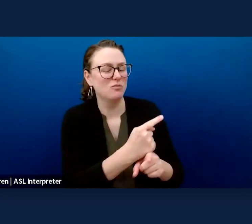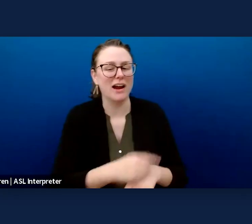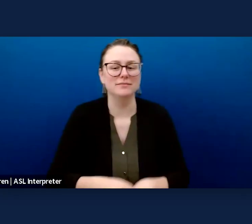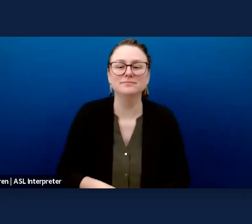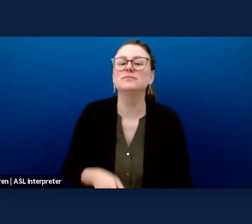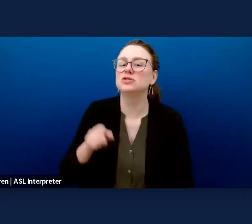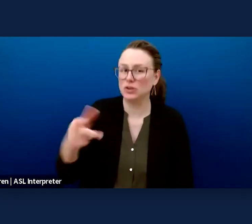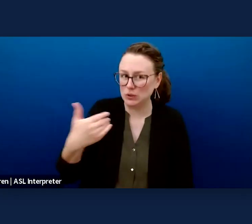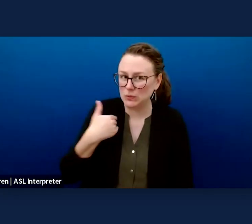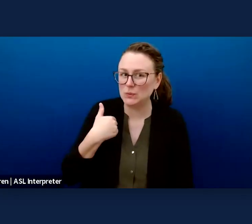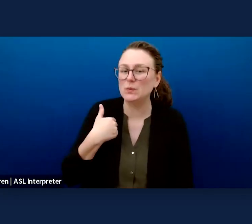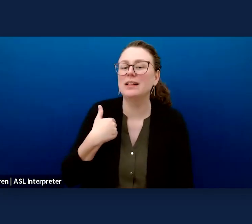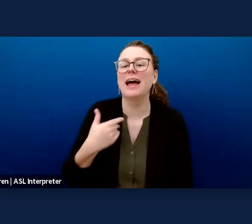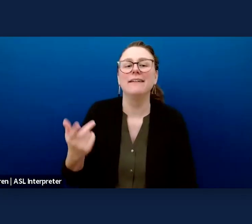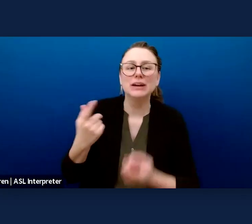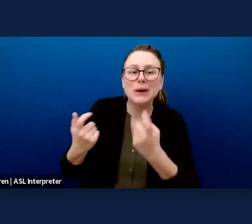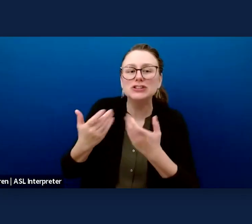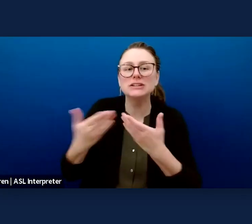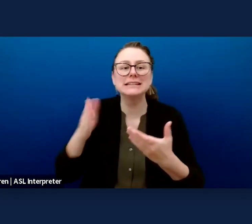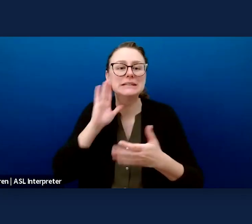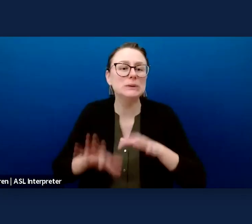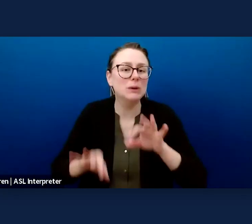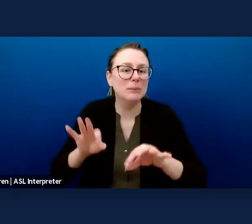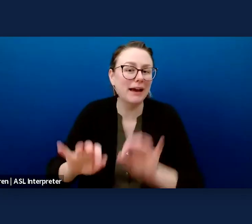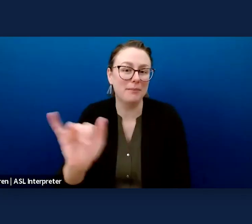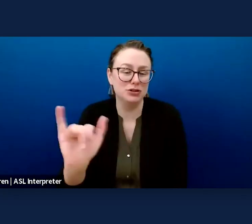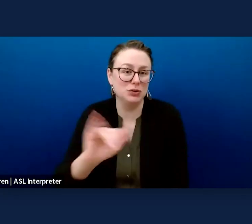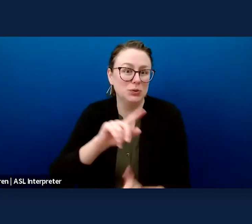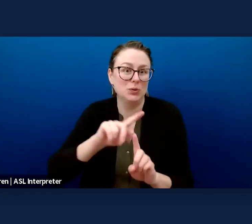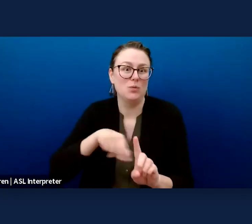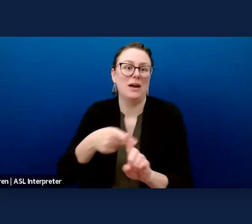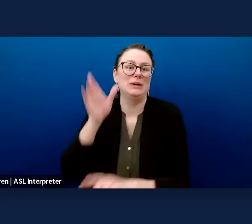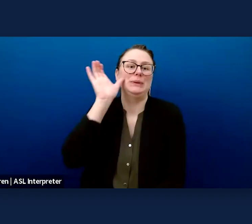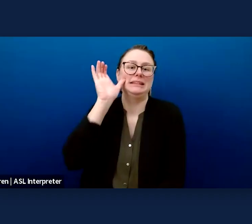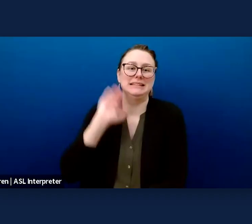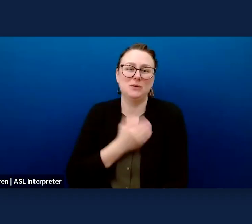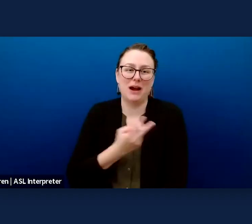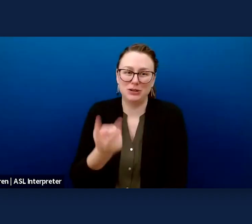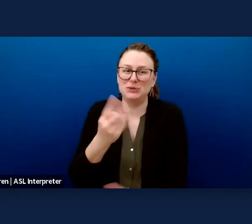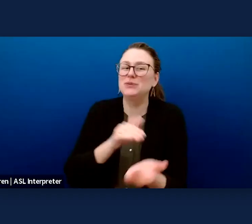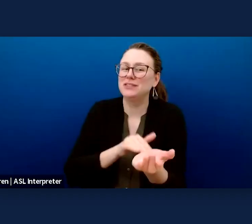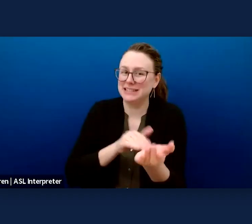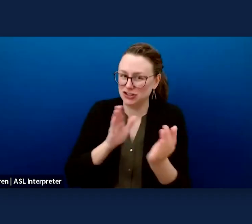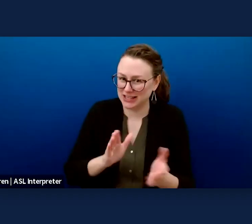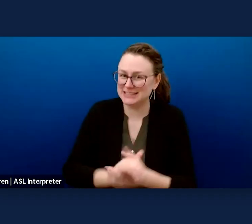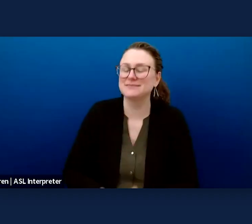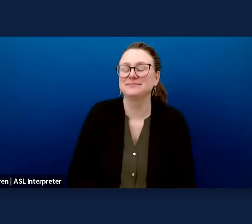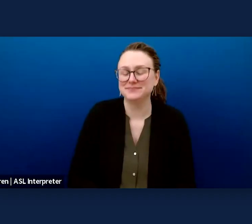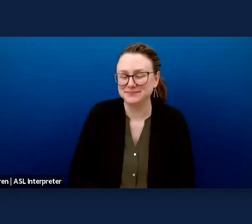have questions and things that you may pick up as you listen to our two physicians uh,